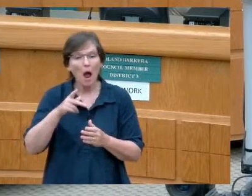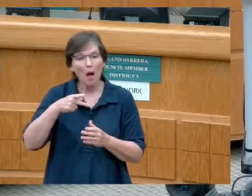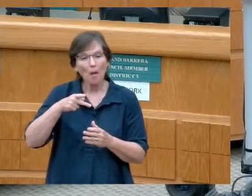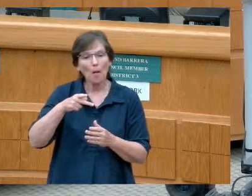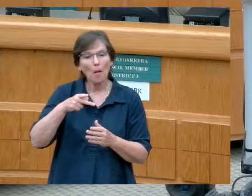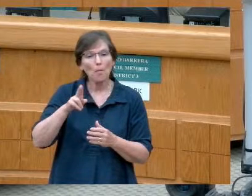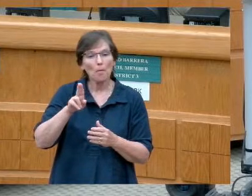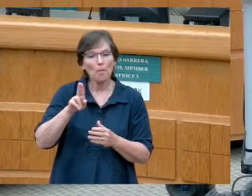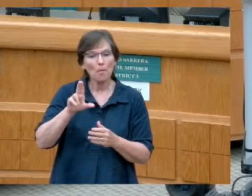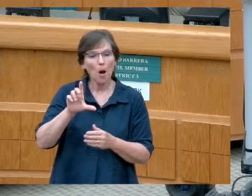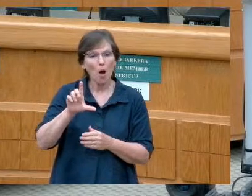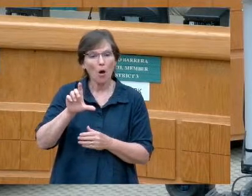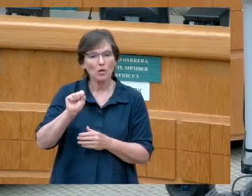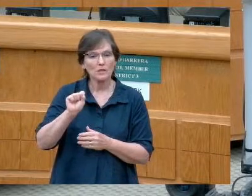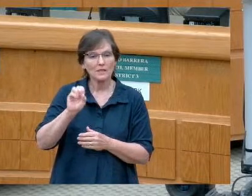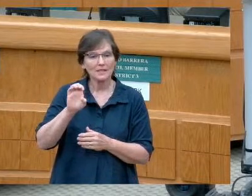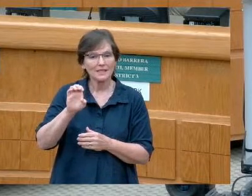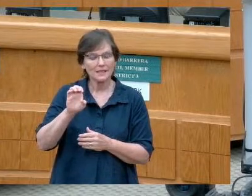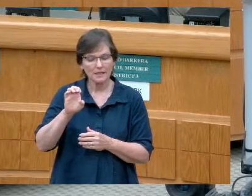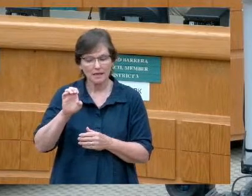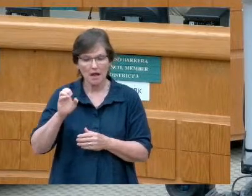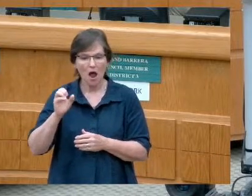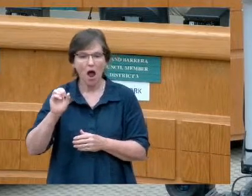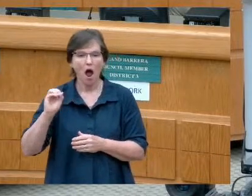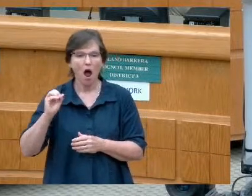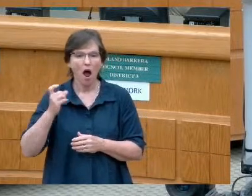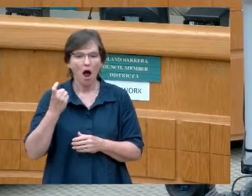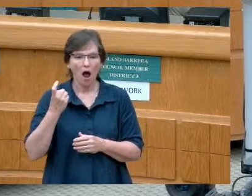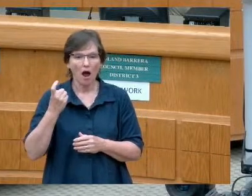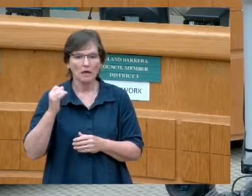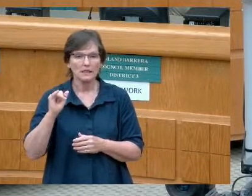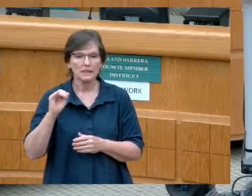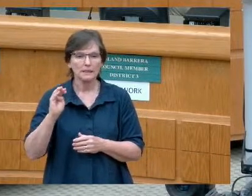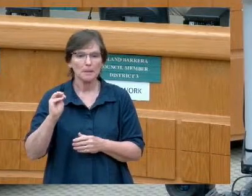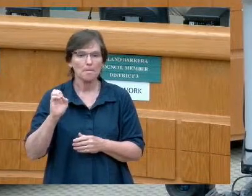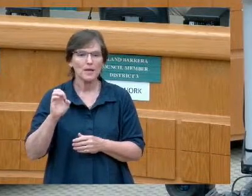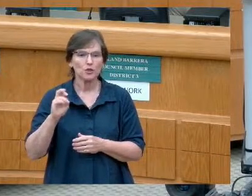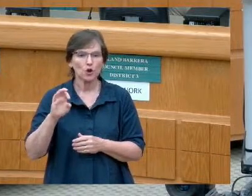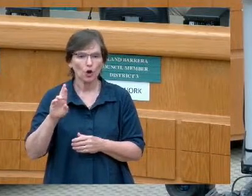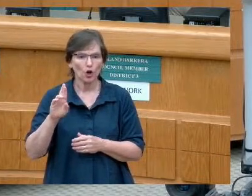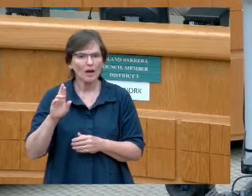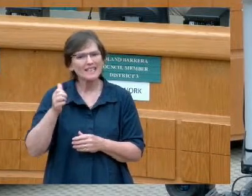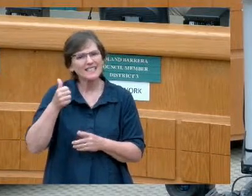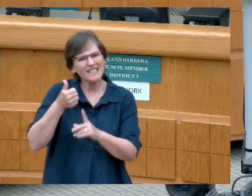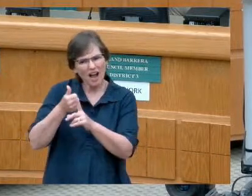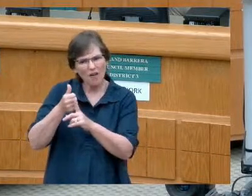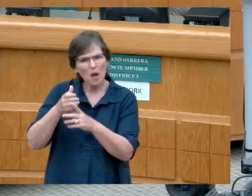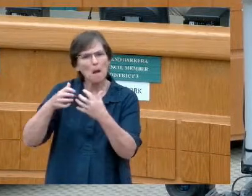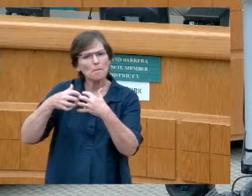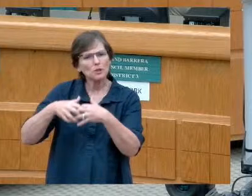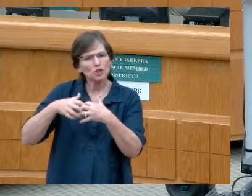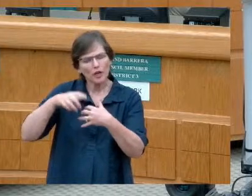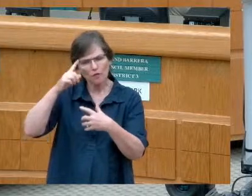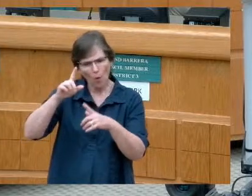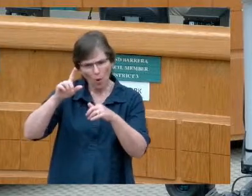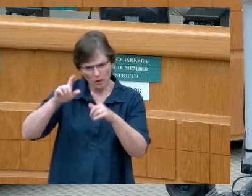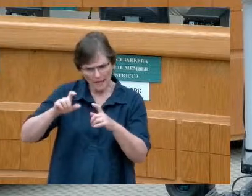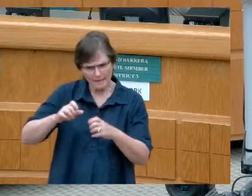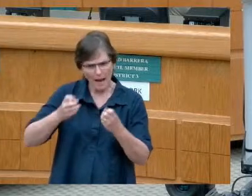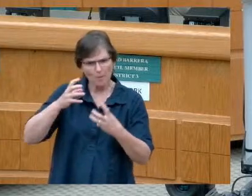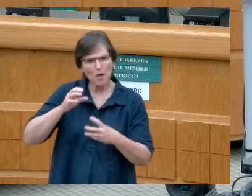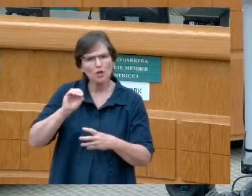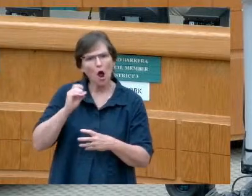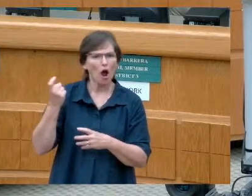ox is a machine that you place on your index finger, and it gives you a precise measurement of oxygen levels in the